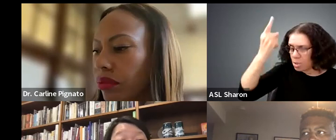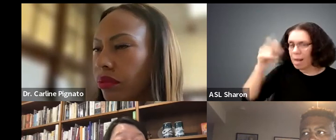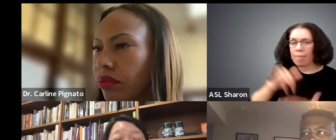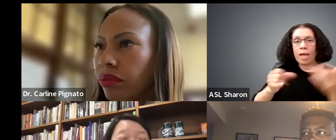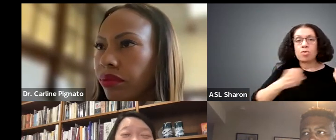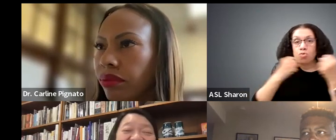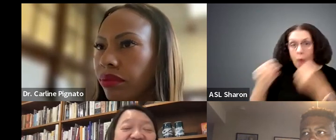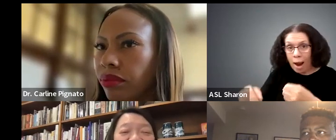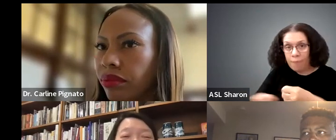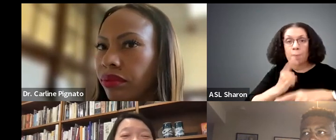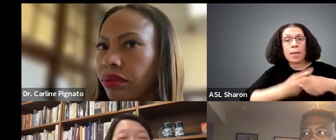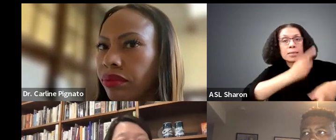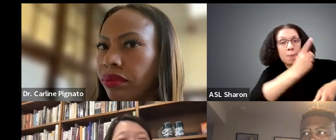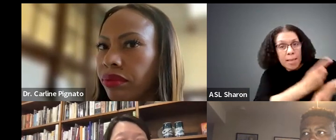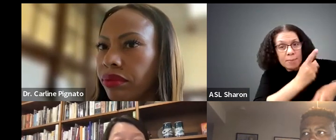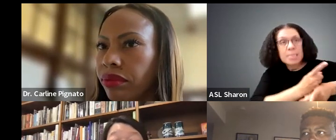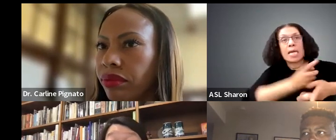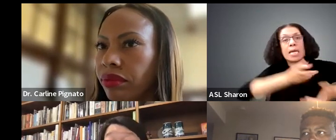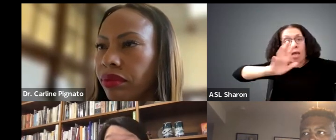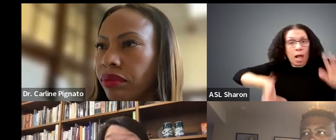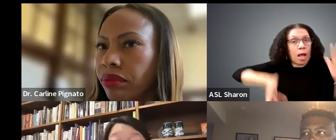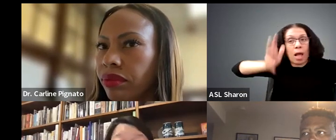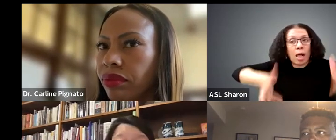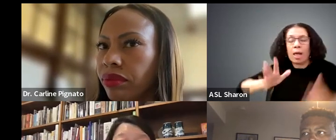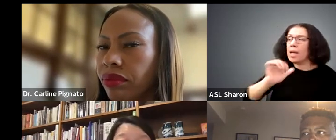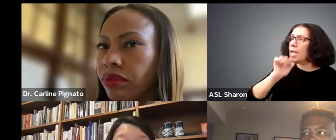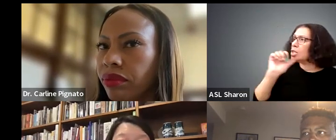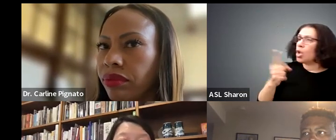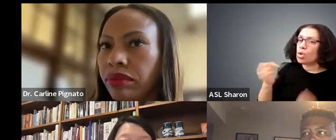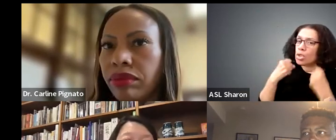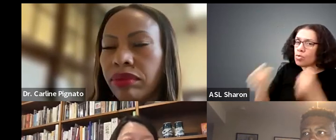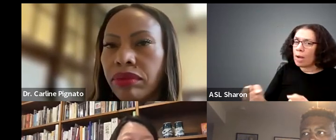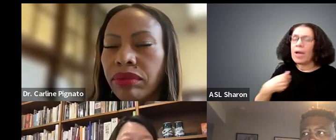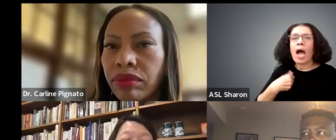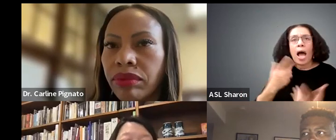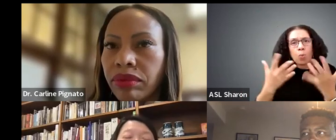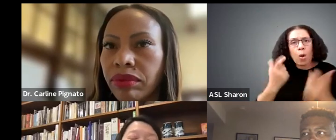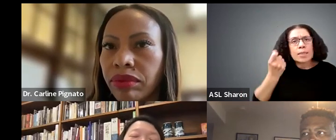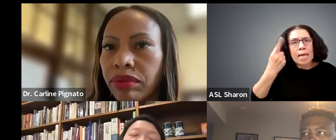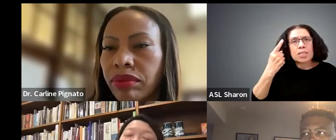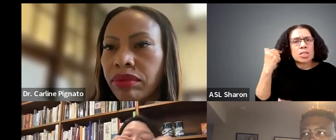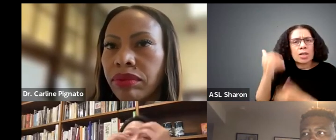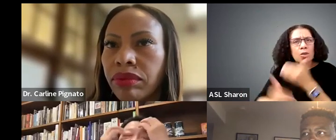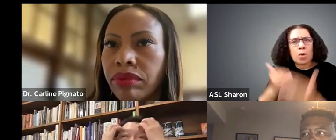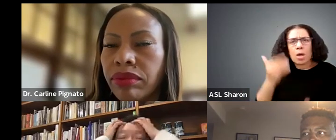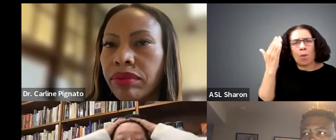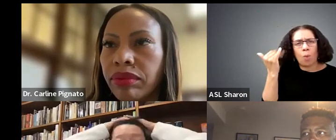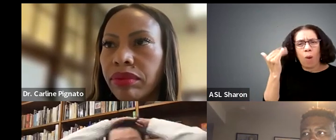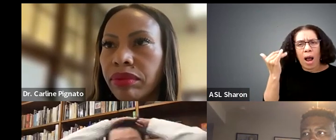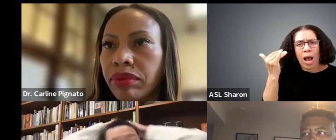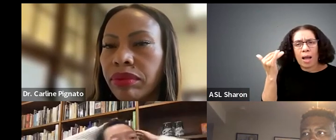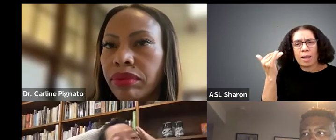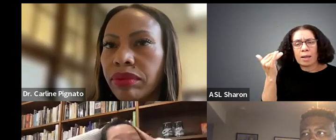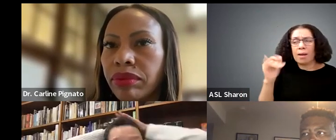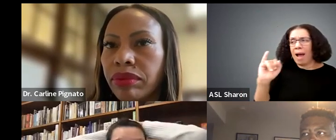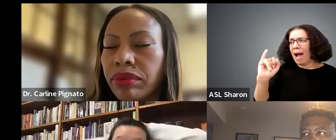and and trying to arrange everything else around your life. It's not just travel, it's me wanting to understand the process better, you know, just to say that, hey, the